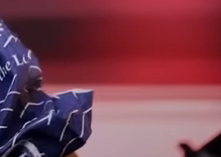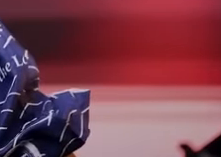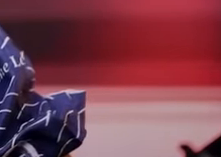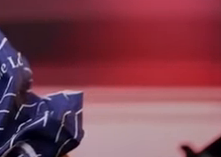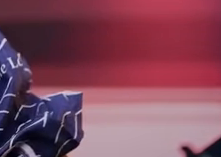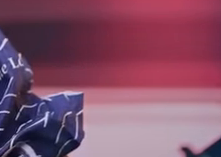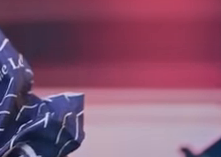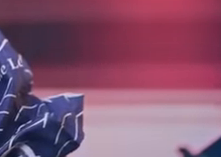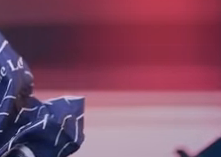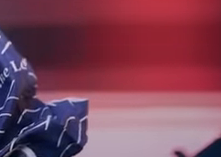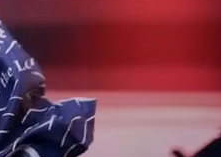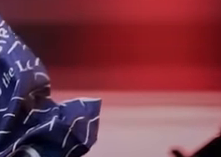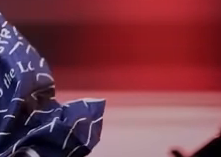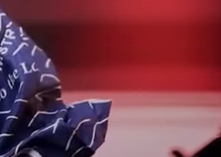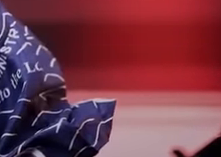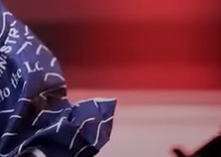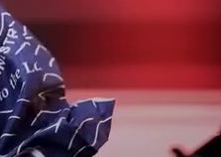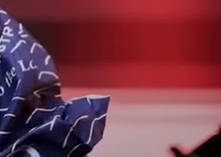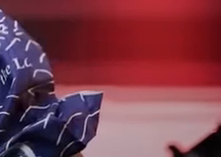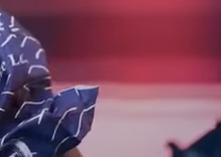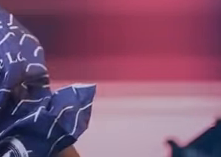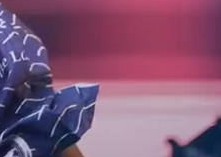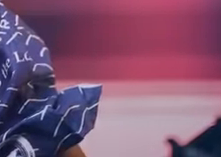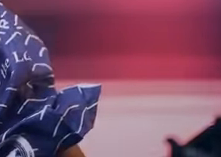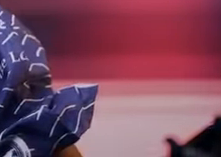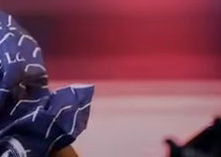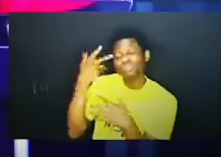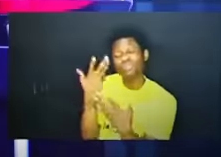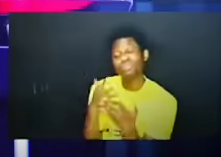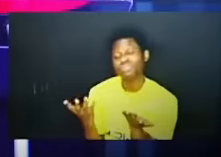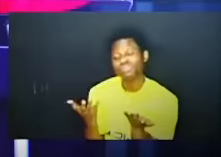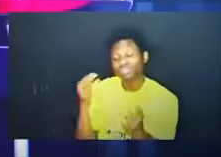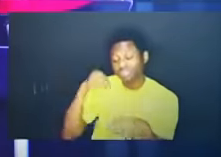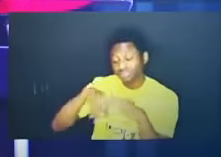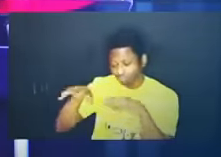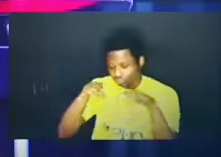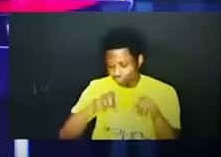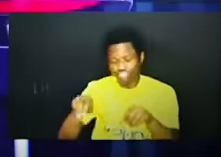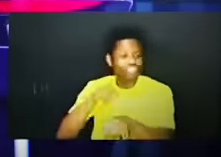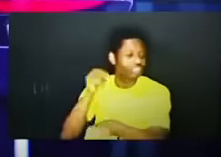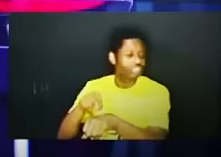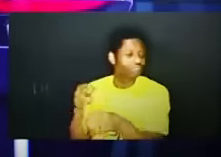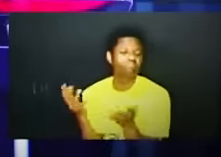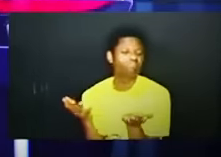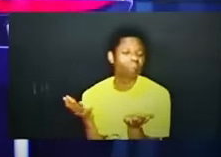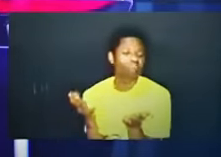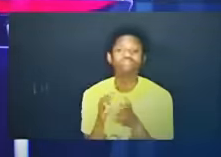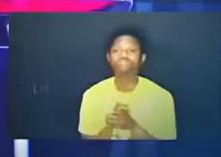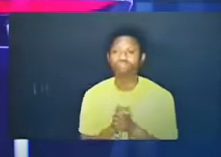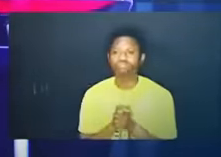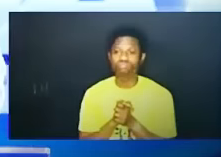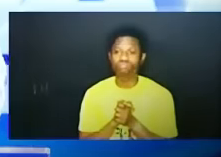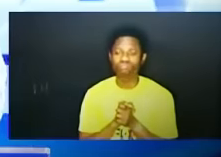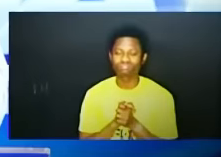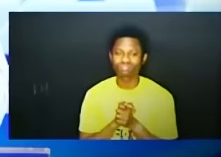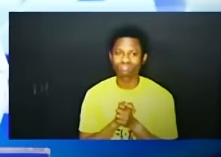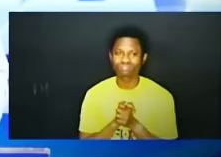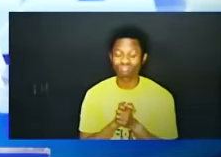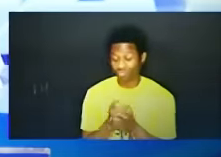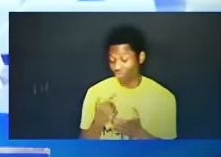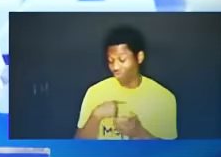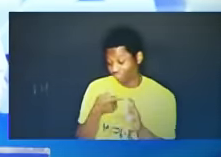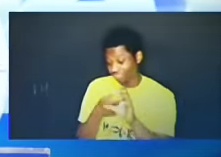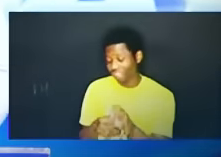Kindly check them out. Thank you for watching. Stay blessed. But let me start by saying a big thank you to all of